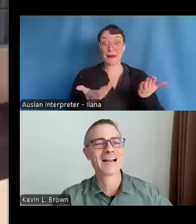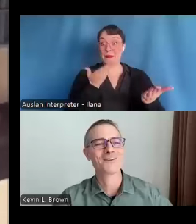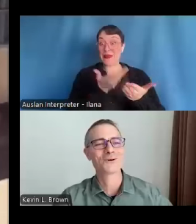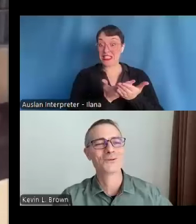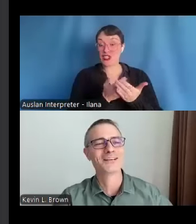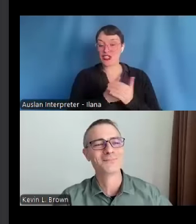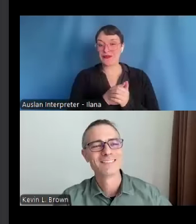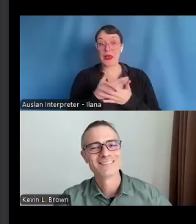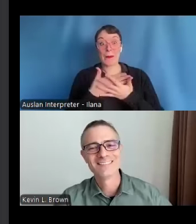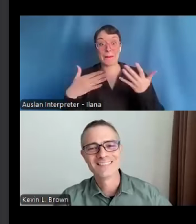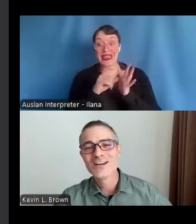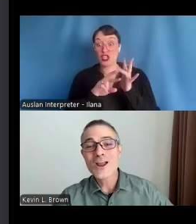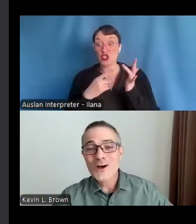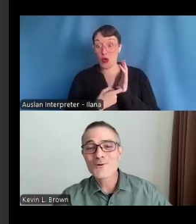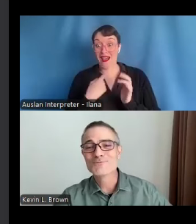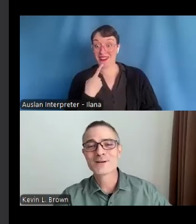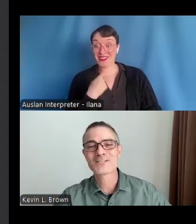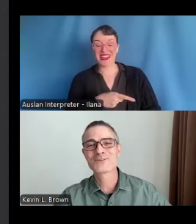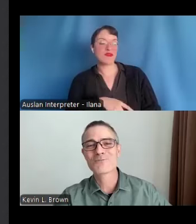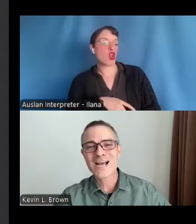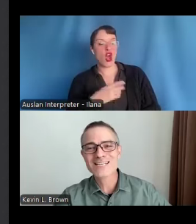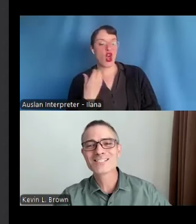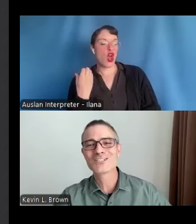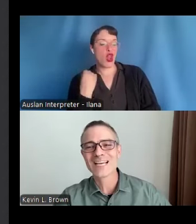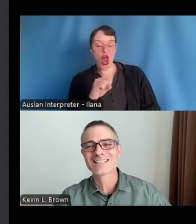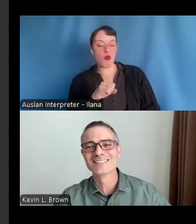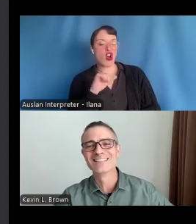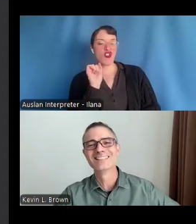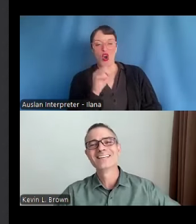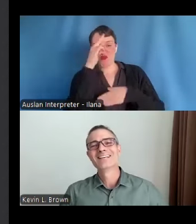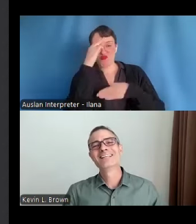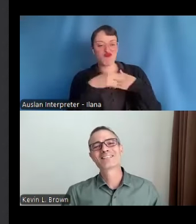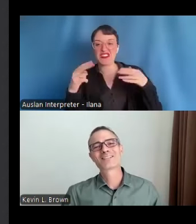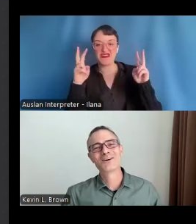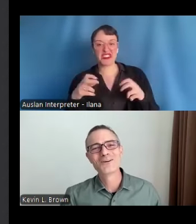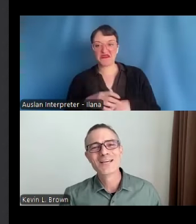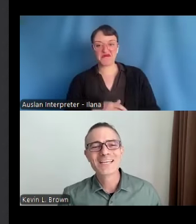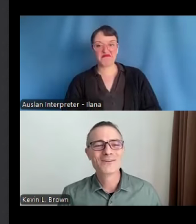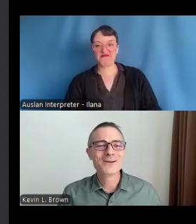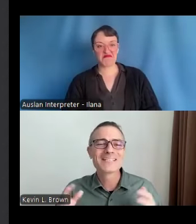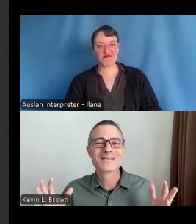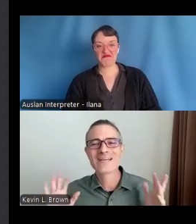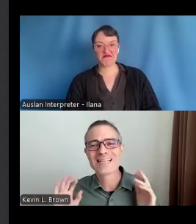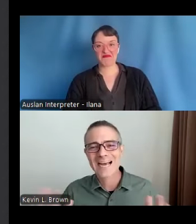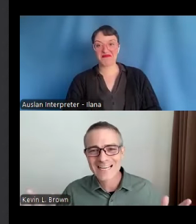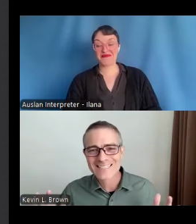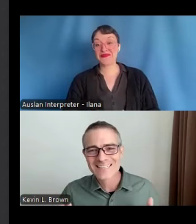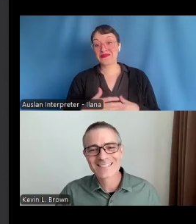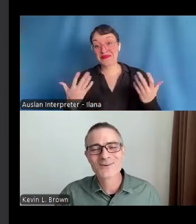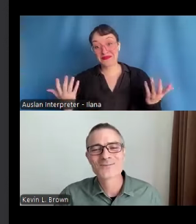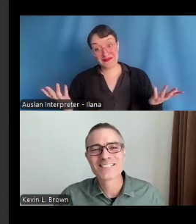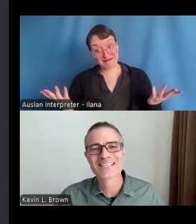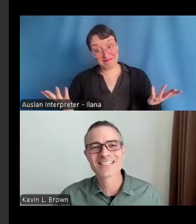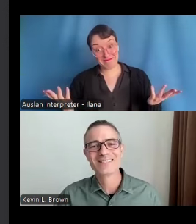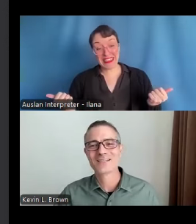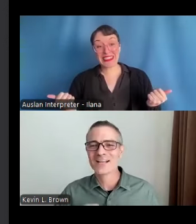flat out told him, no, because your brand is shit. And so if anyone can beat that